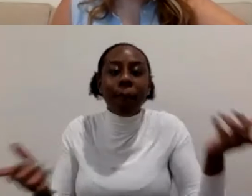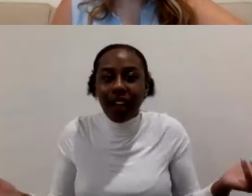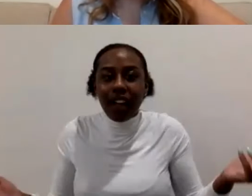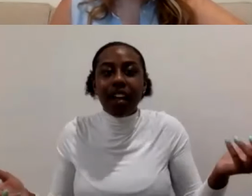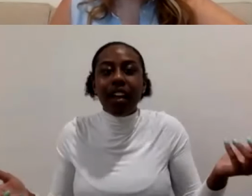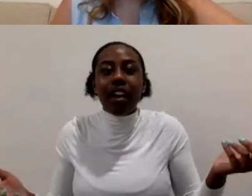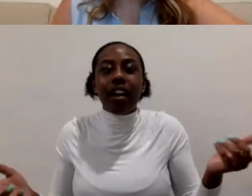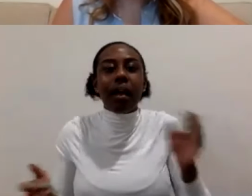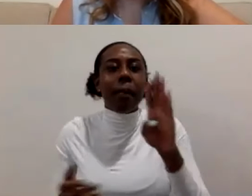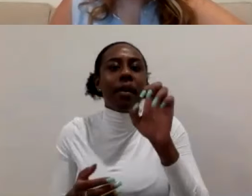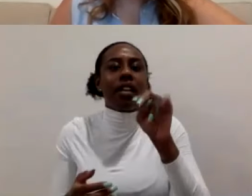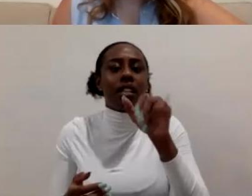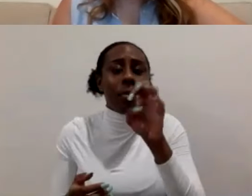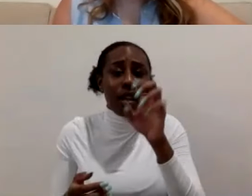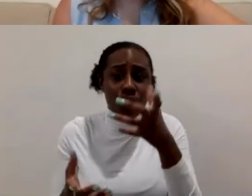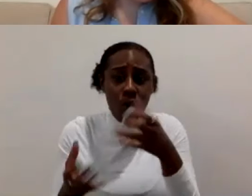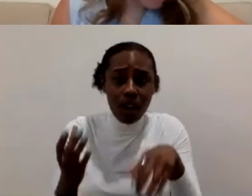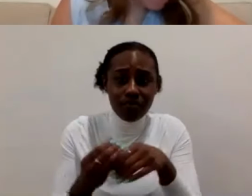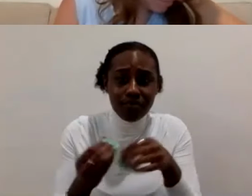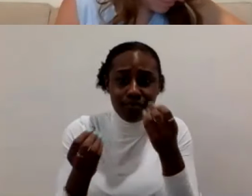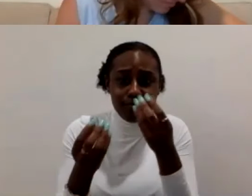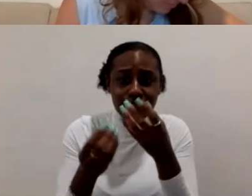Benjamin, would you add anything to that?